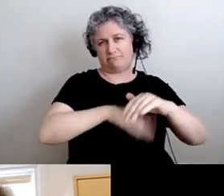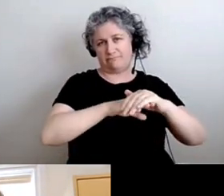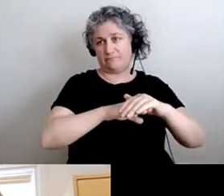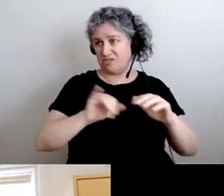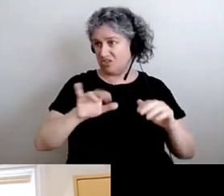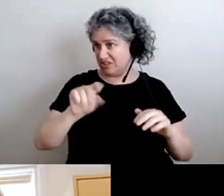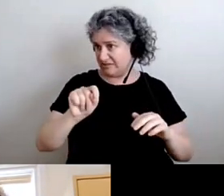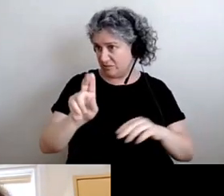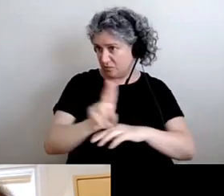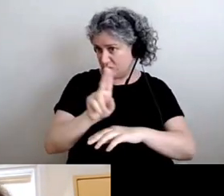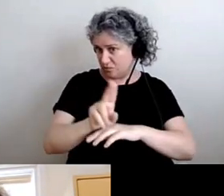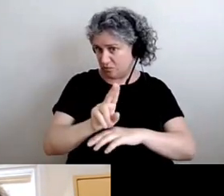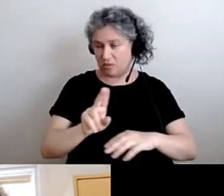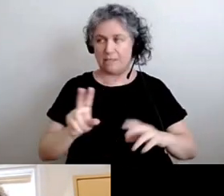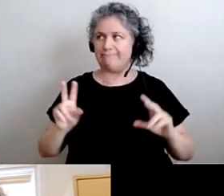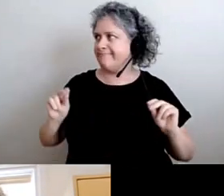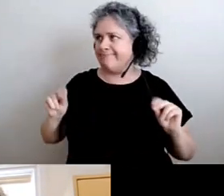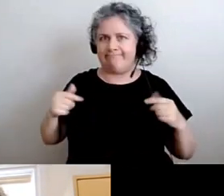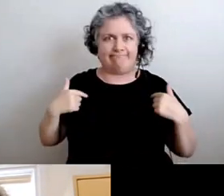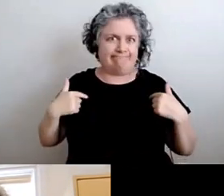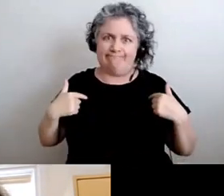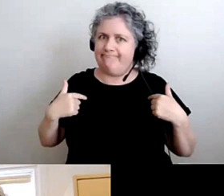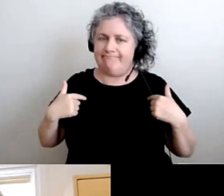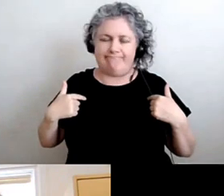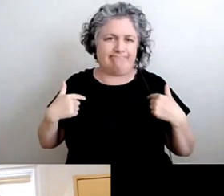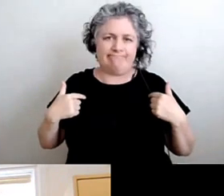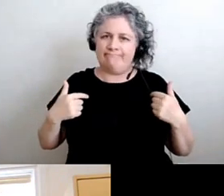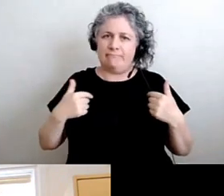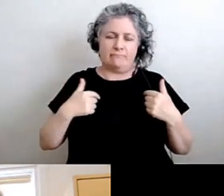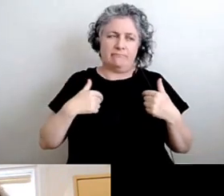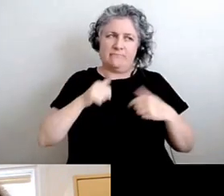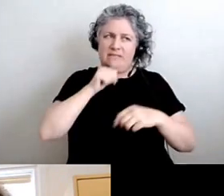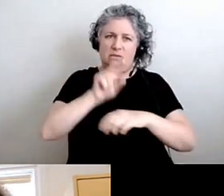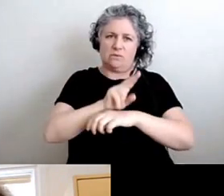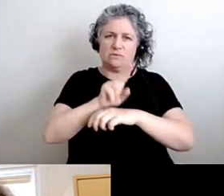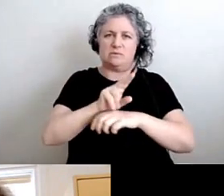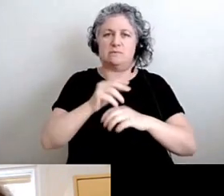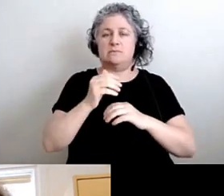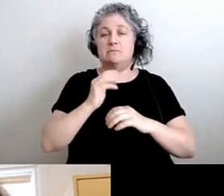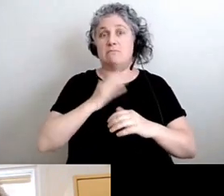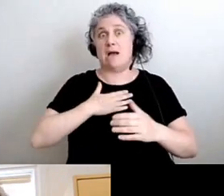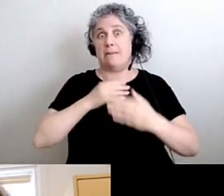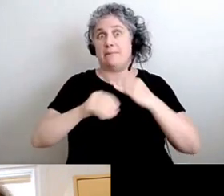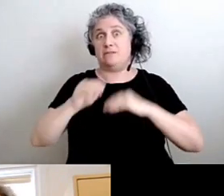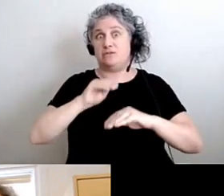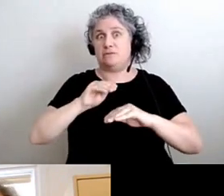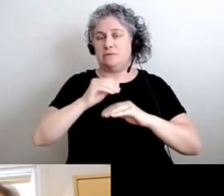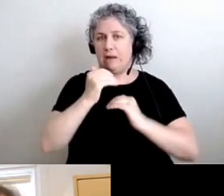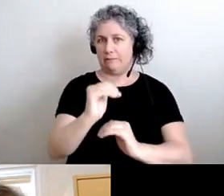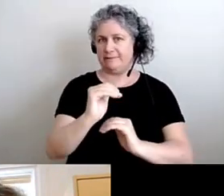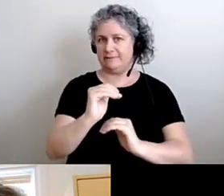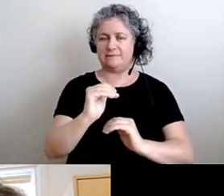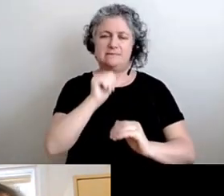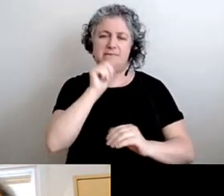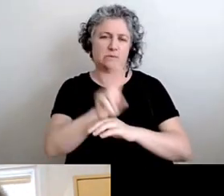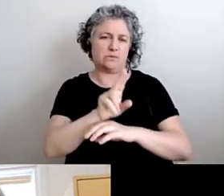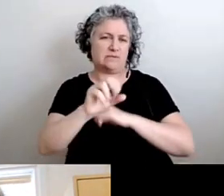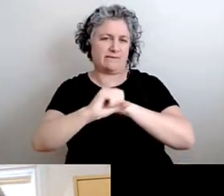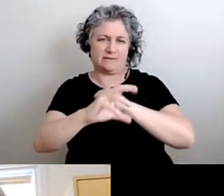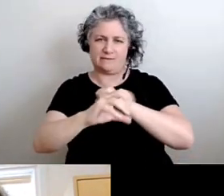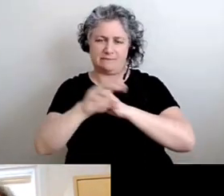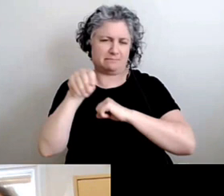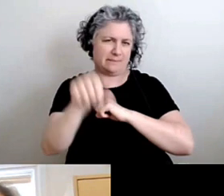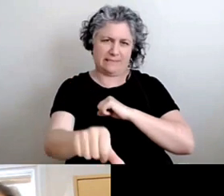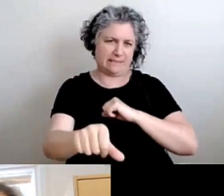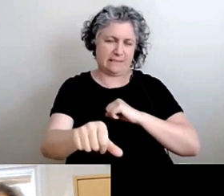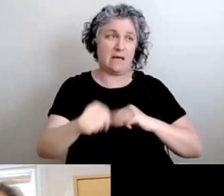that feature yet. No, it's like I said, with a limited budget, we have not. And yeah,